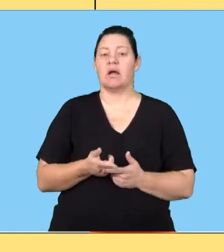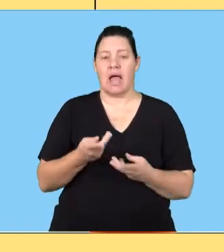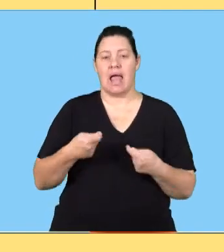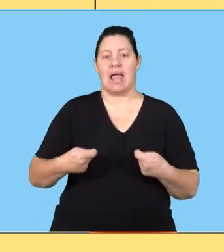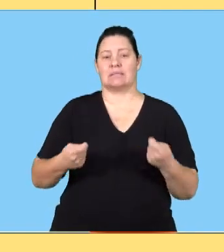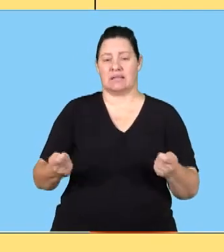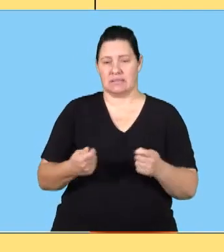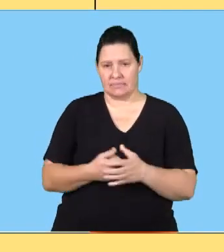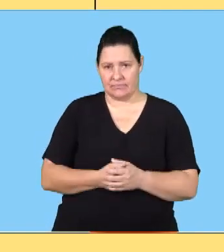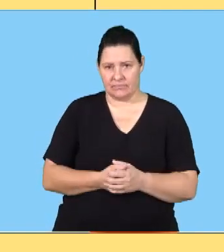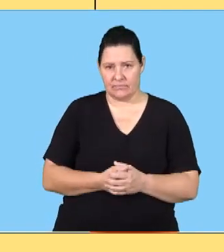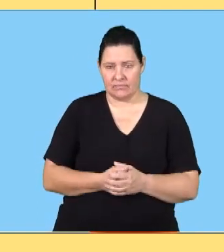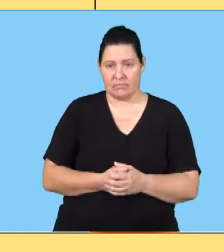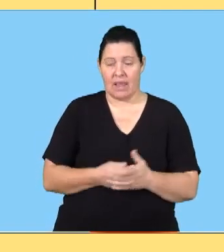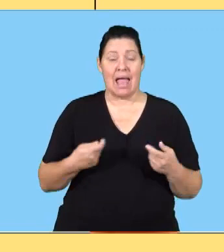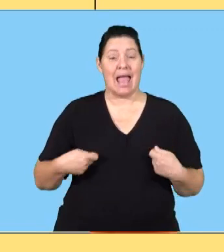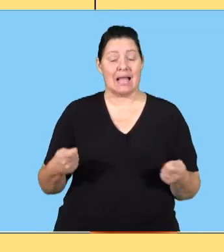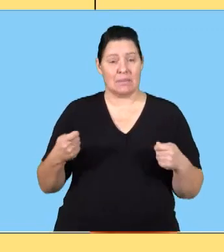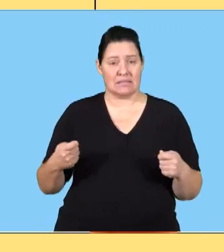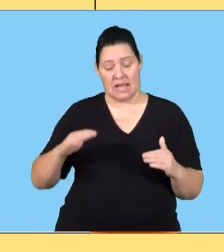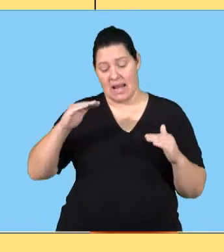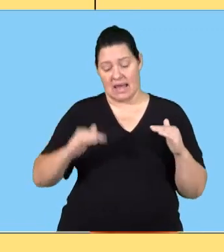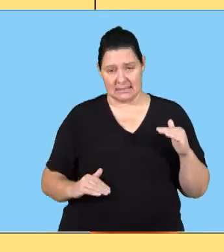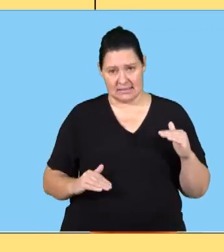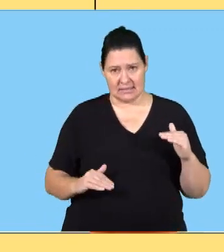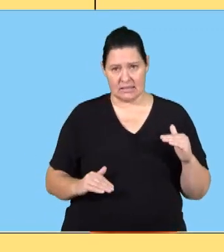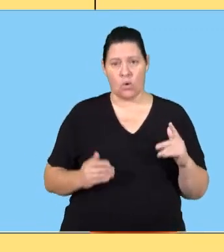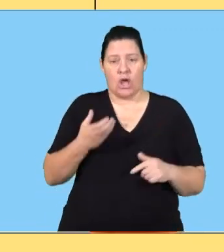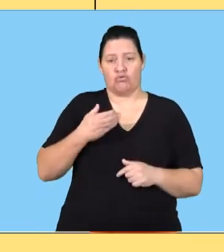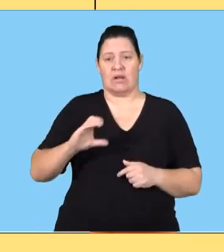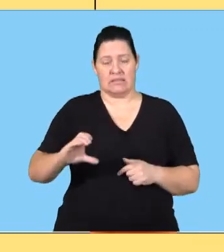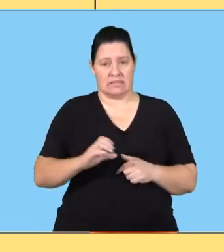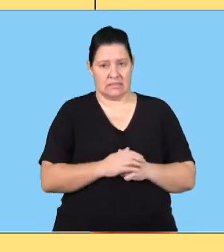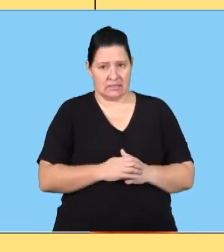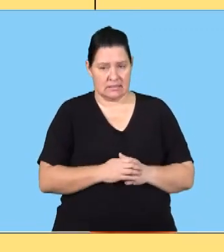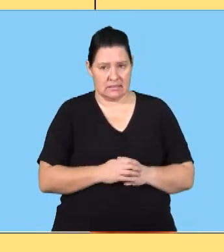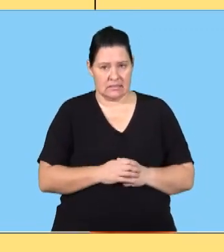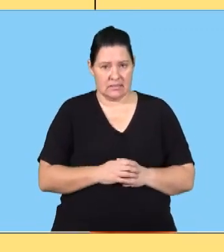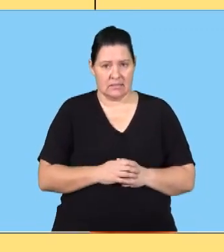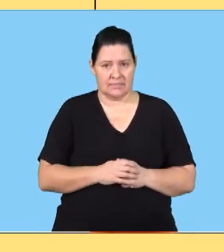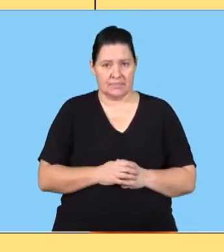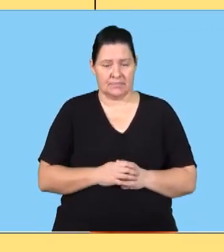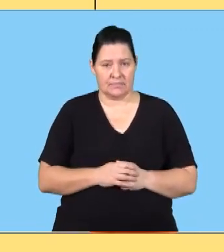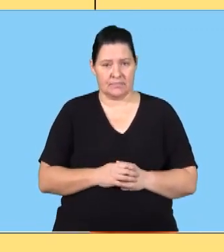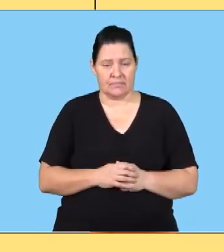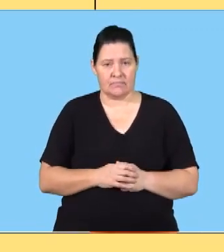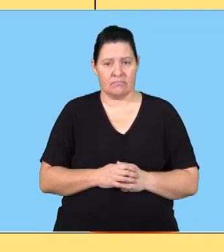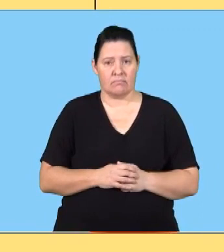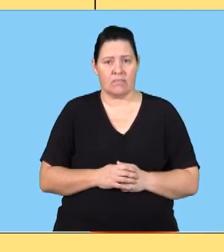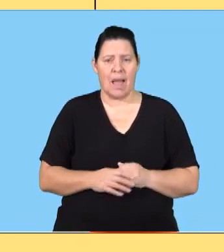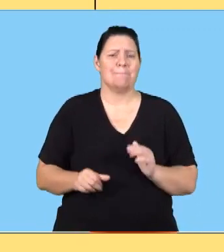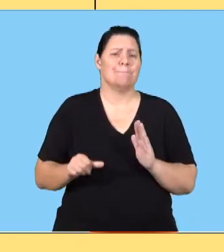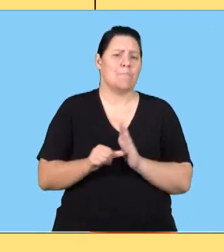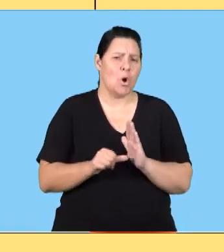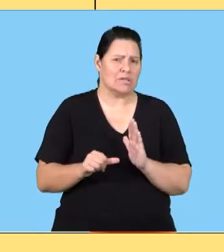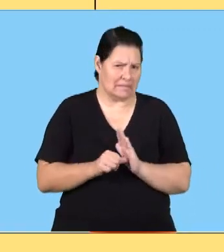is an expense. So once an expense is decreasing, we credit it. All right? And then it